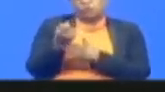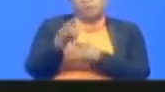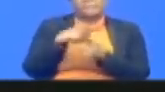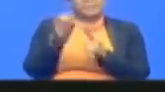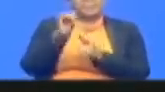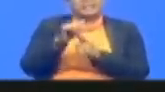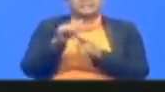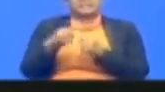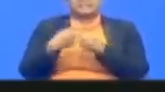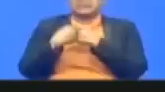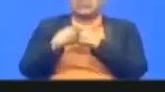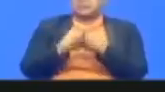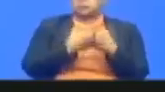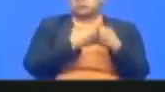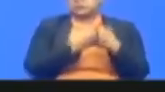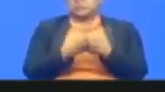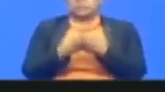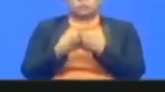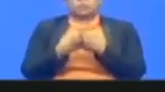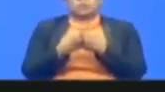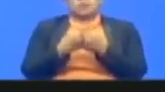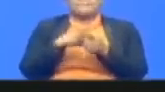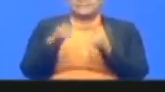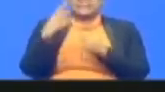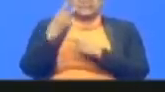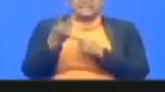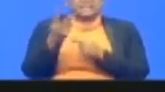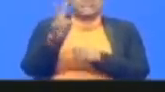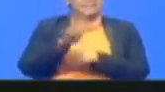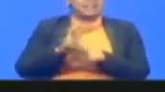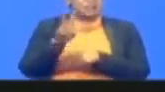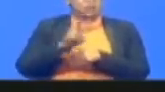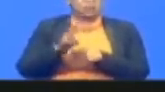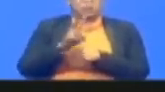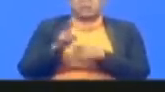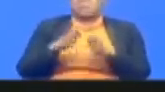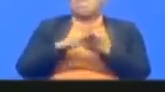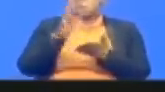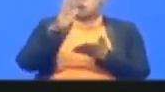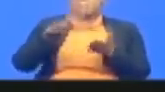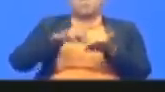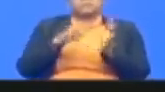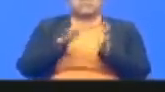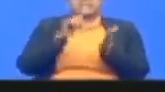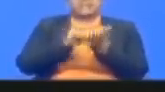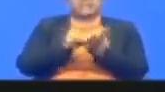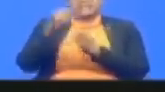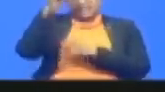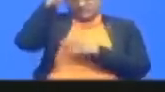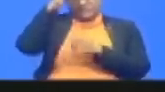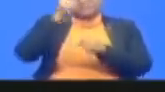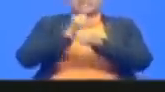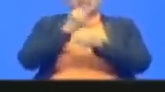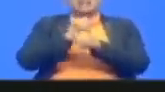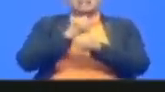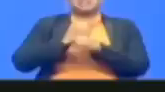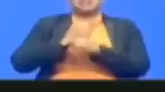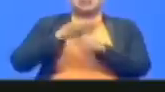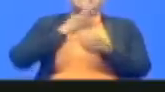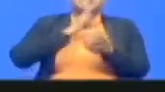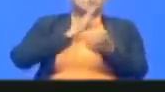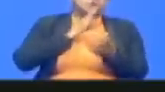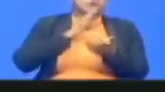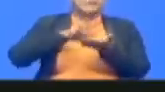that Grace, like many others, sees little value in the larger projects that the government rolls out, borrows for,